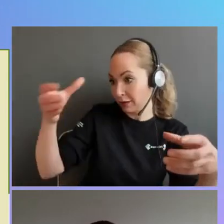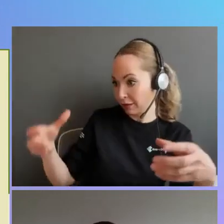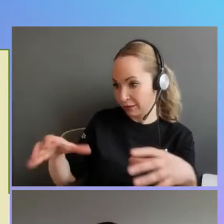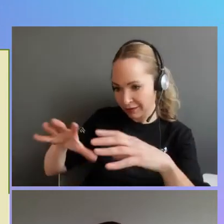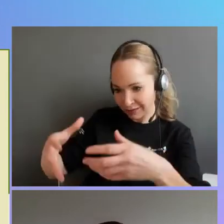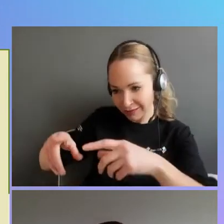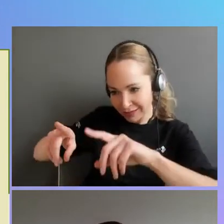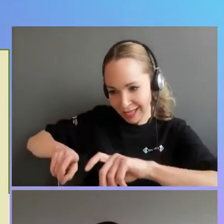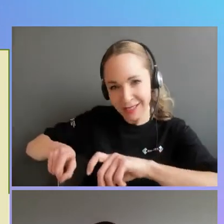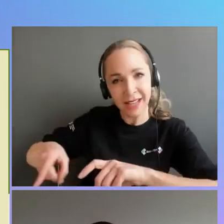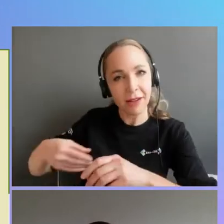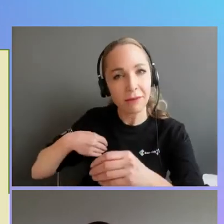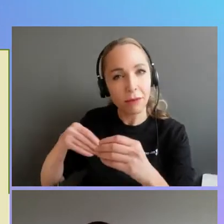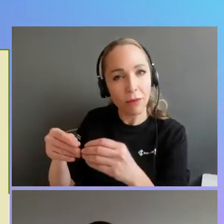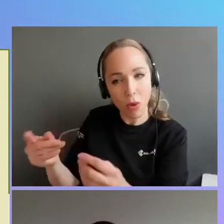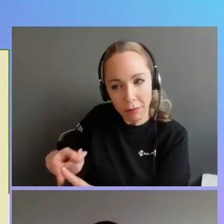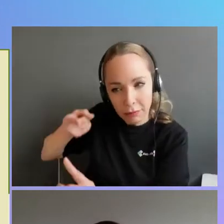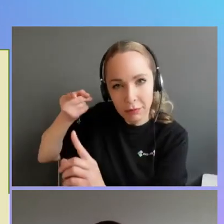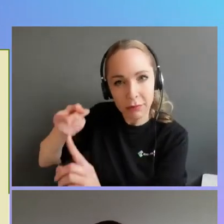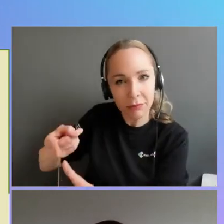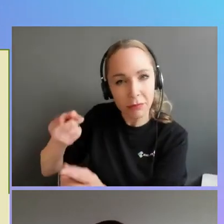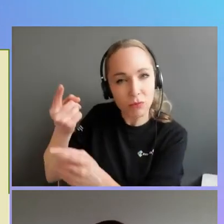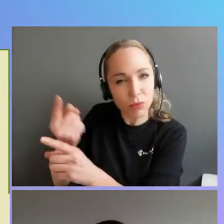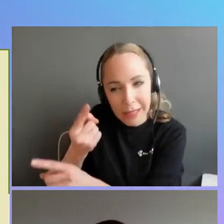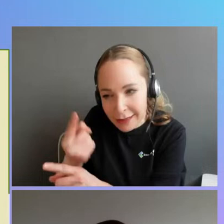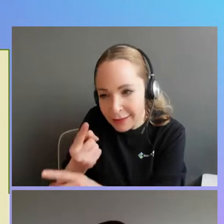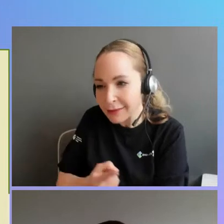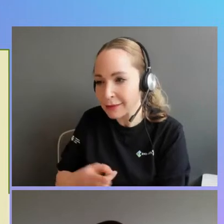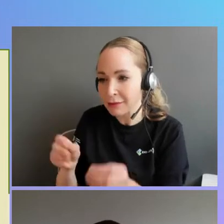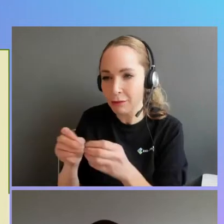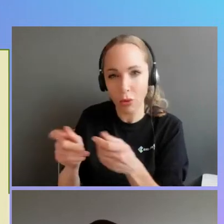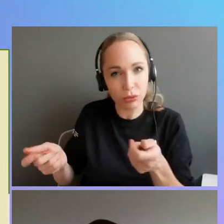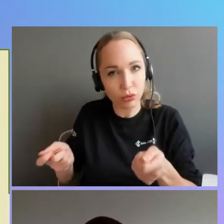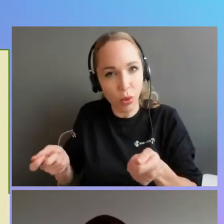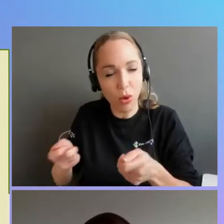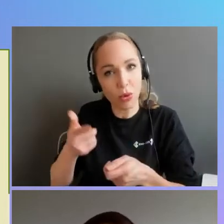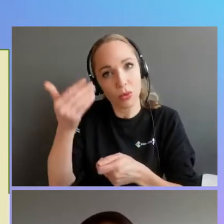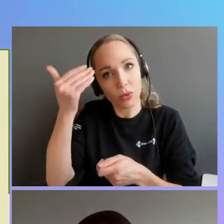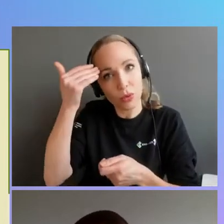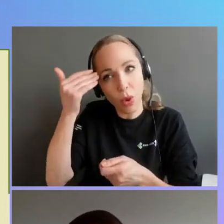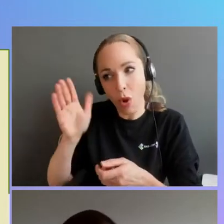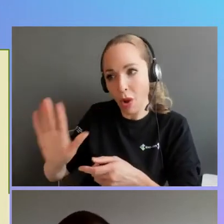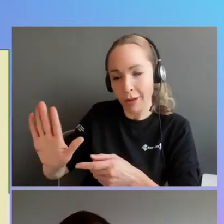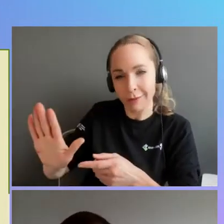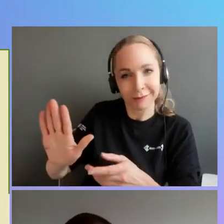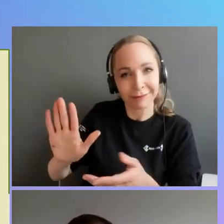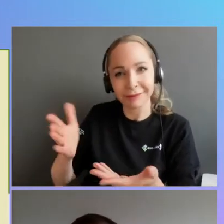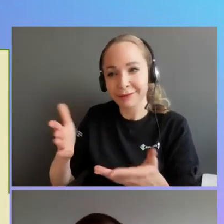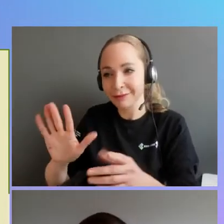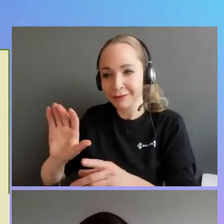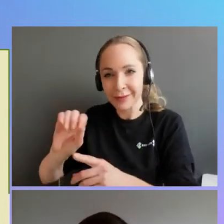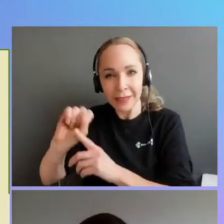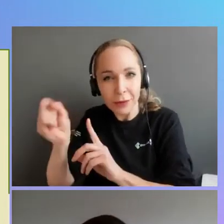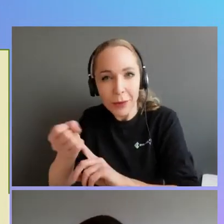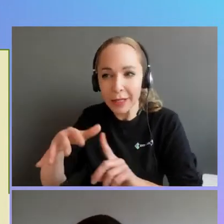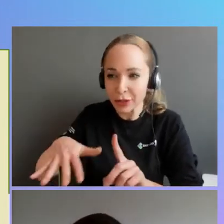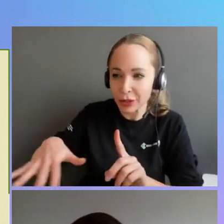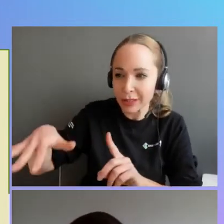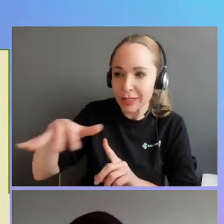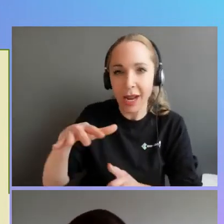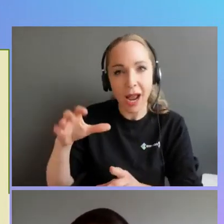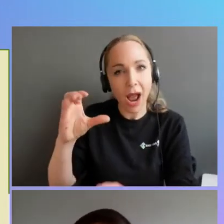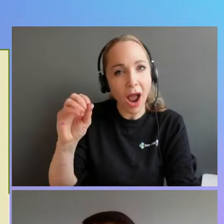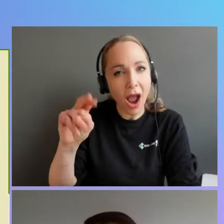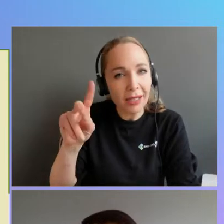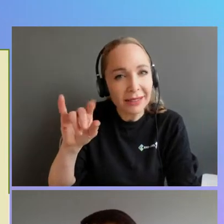tested and over the conditions a web component is in the moment